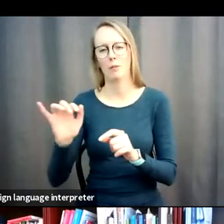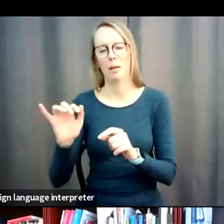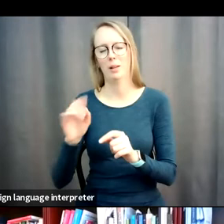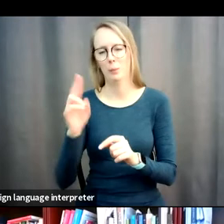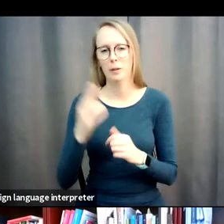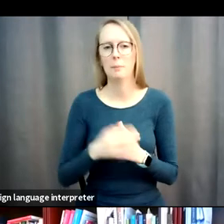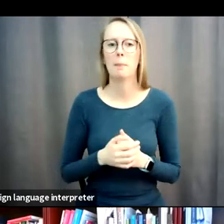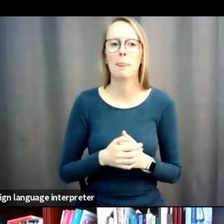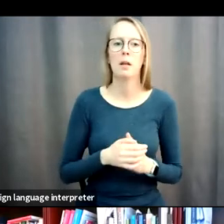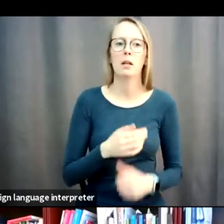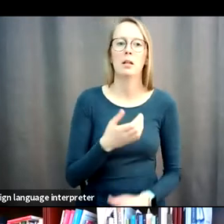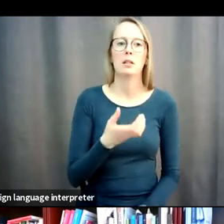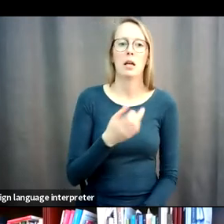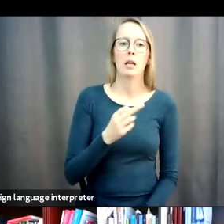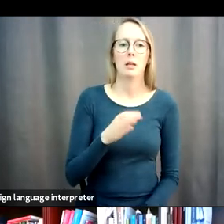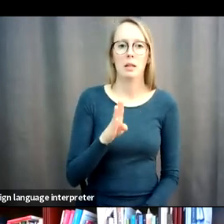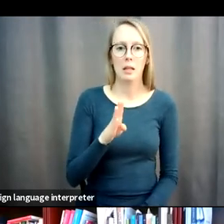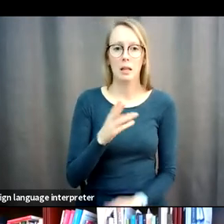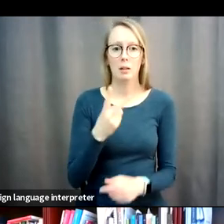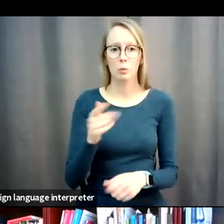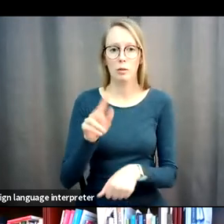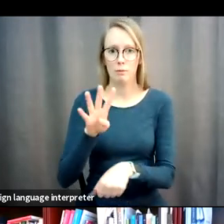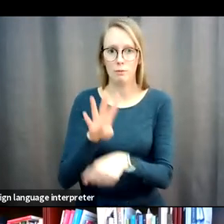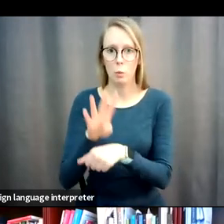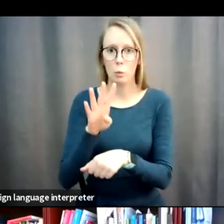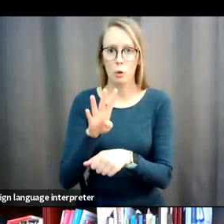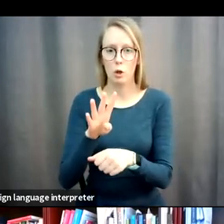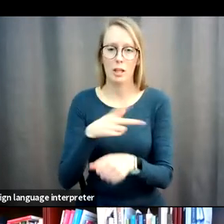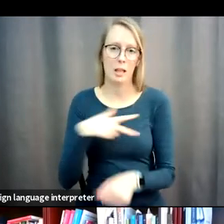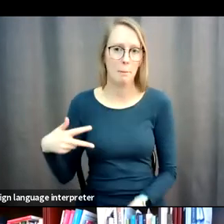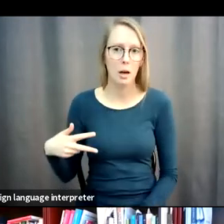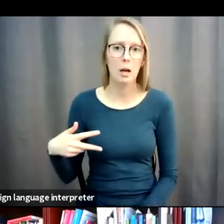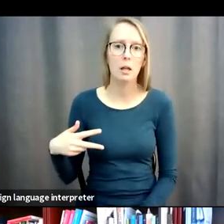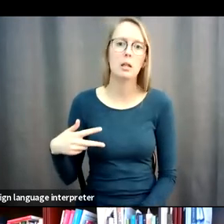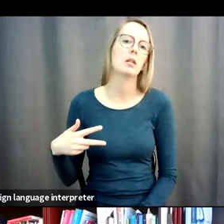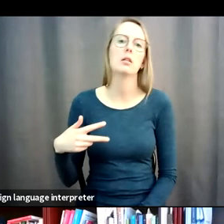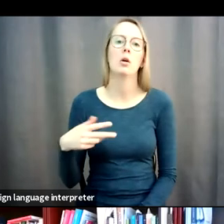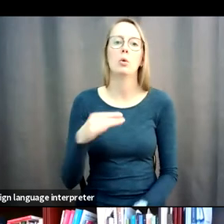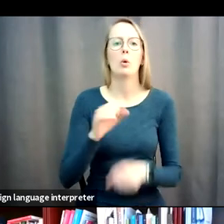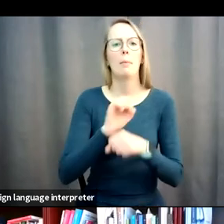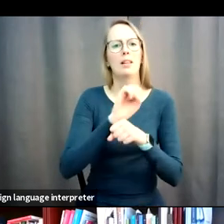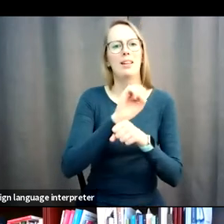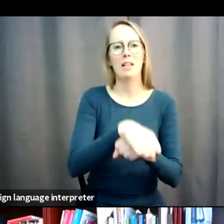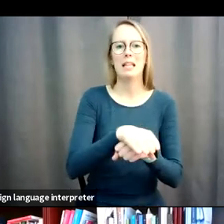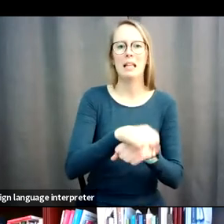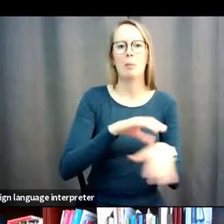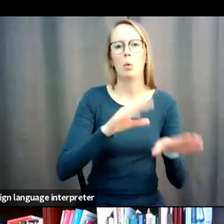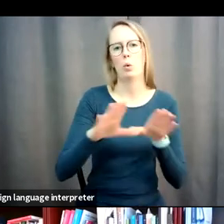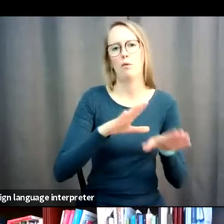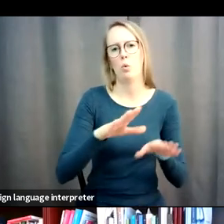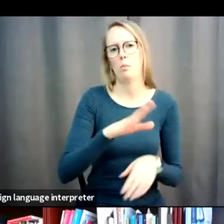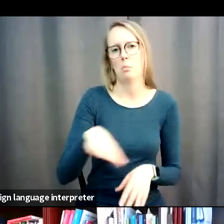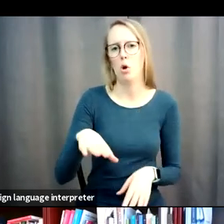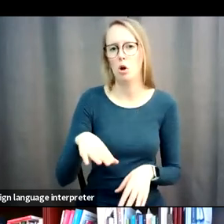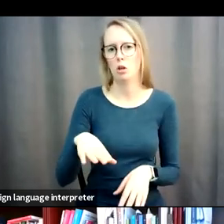The CRPD in 2014 told Denmark in relation to forced treatment of children who are